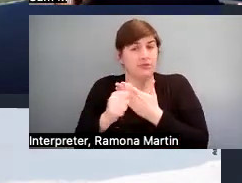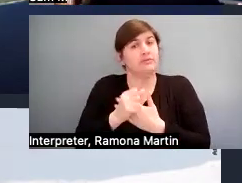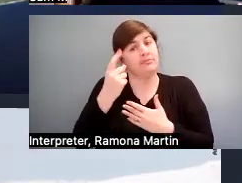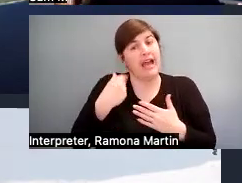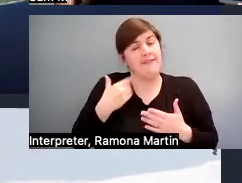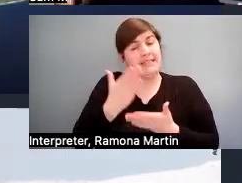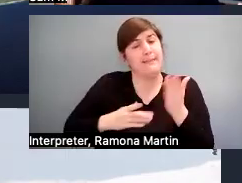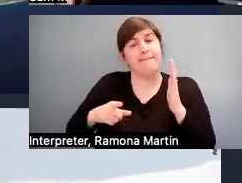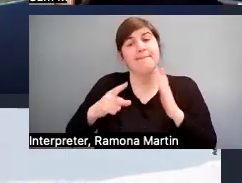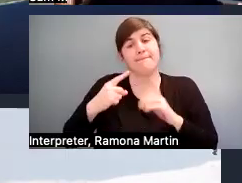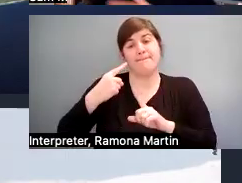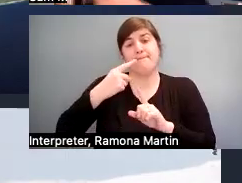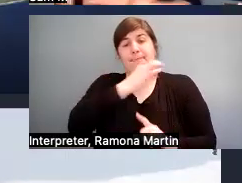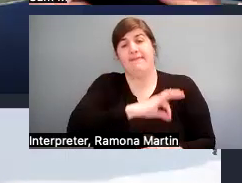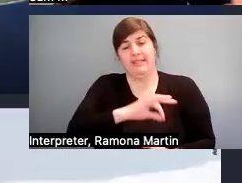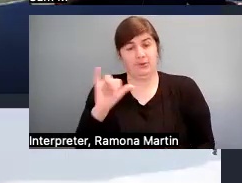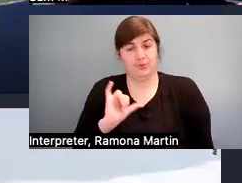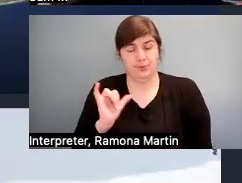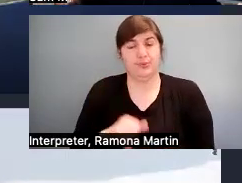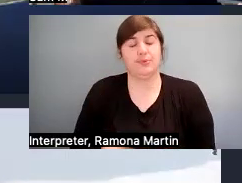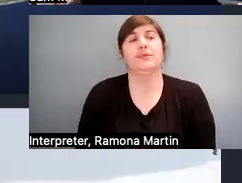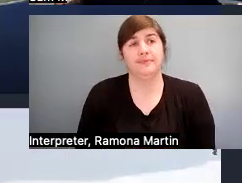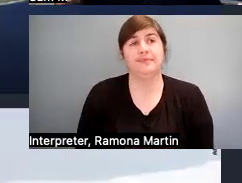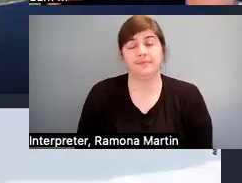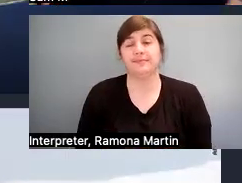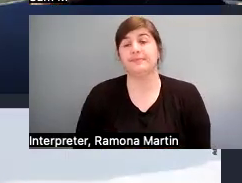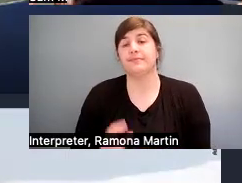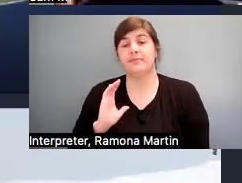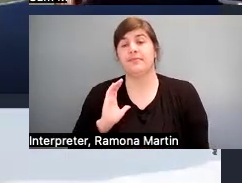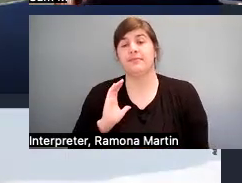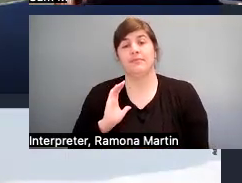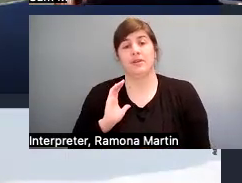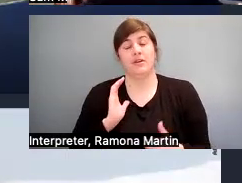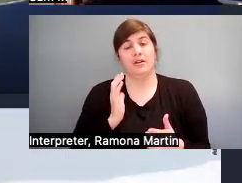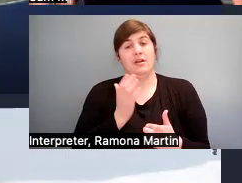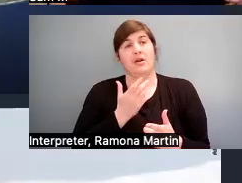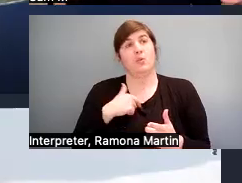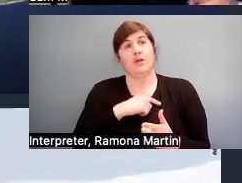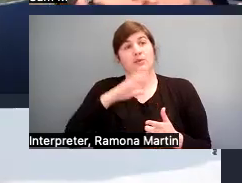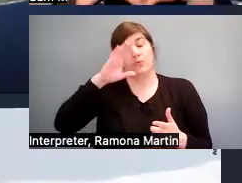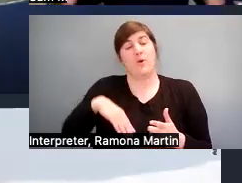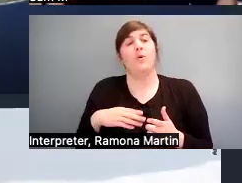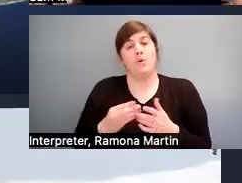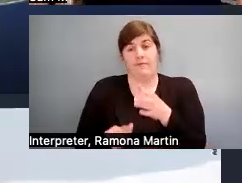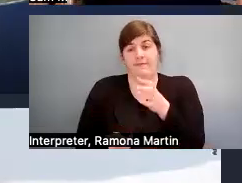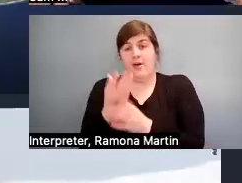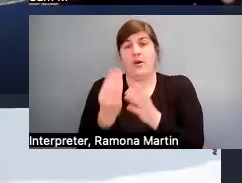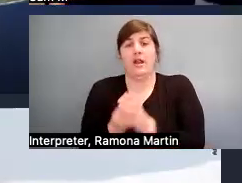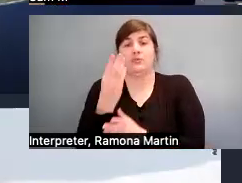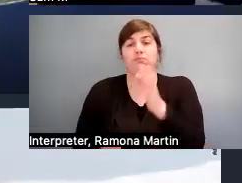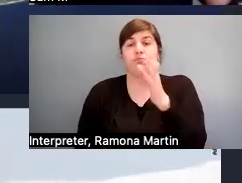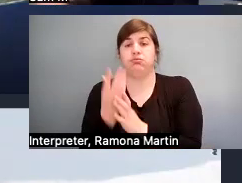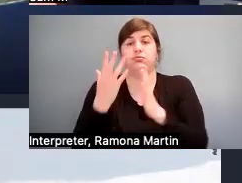to volcanoes as well. We owe our land to volcanoes erupting. Uh, Around the world